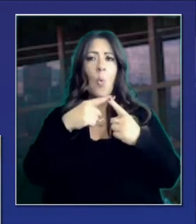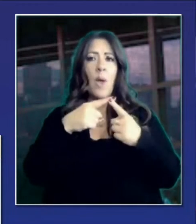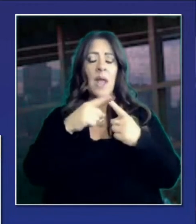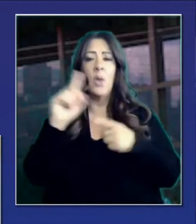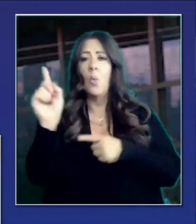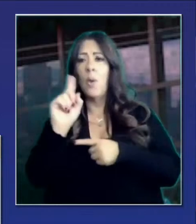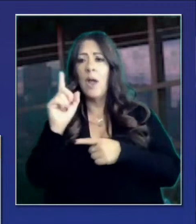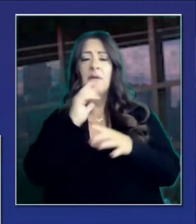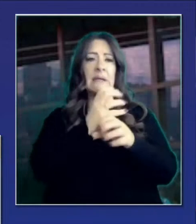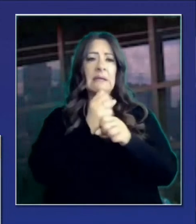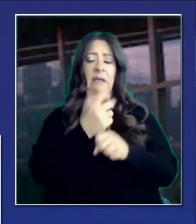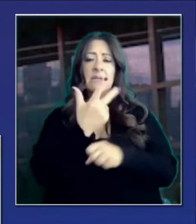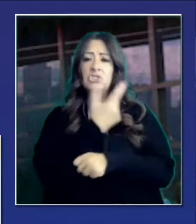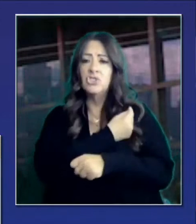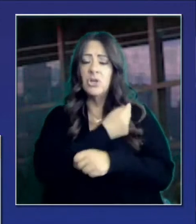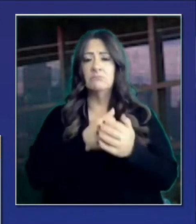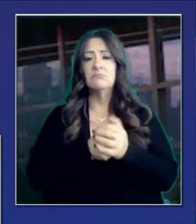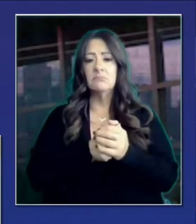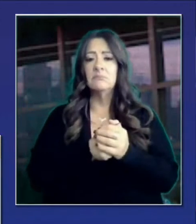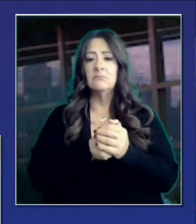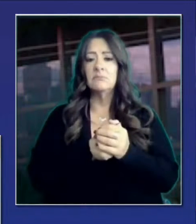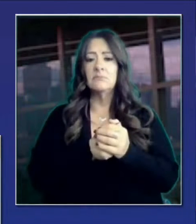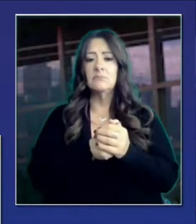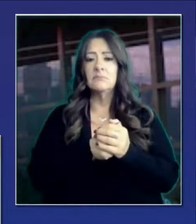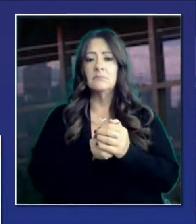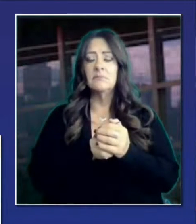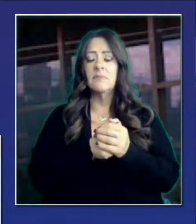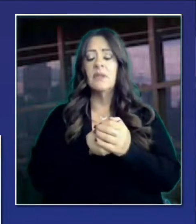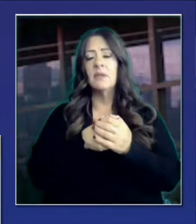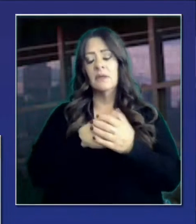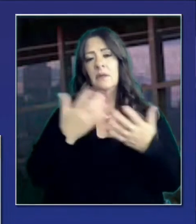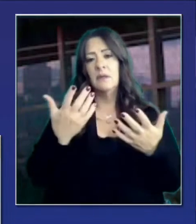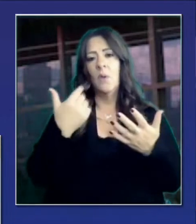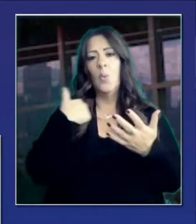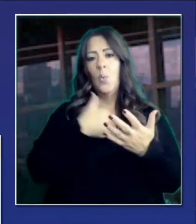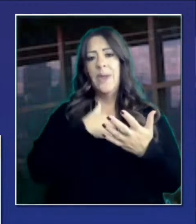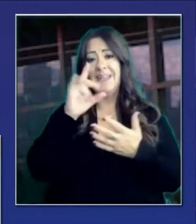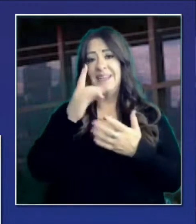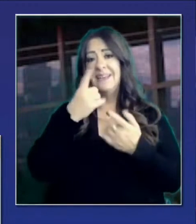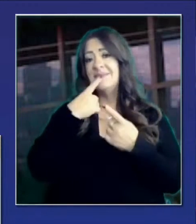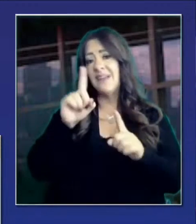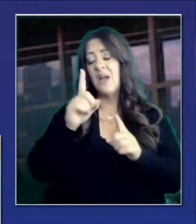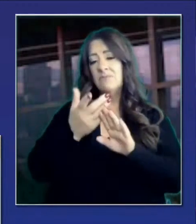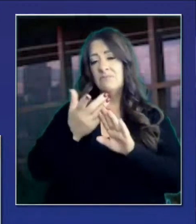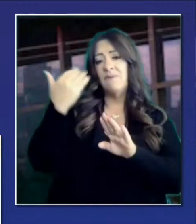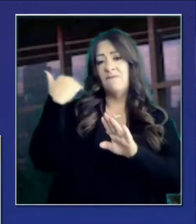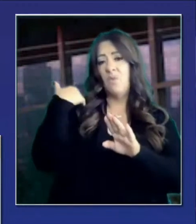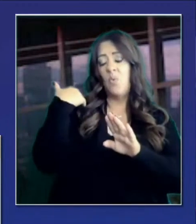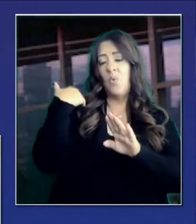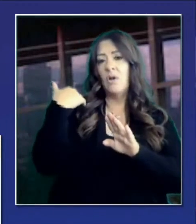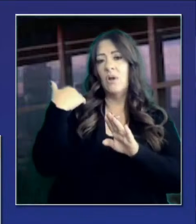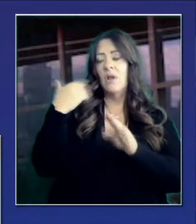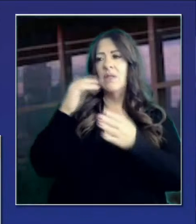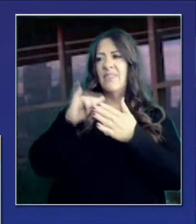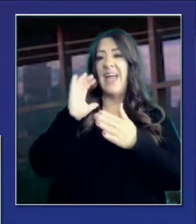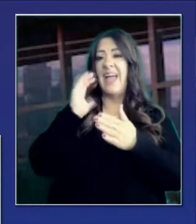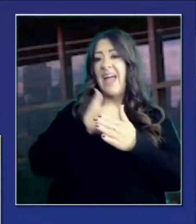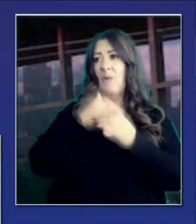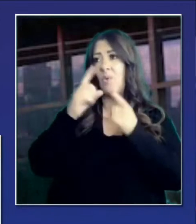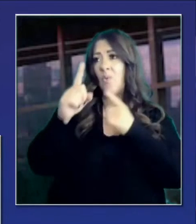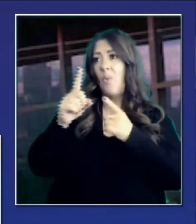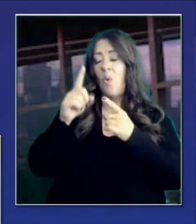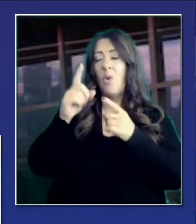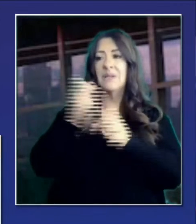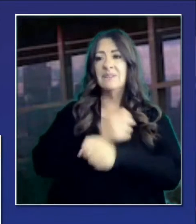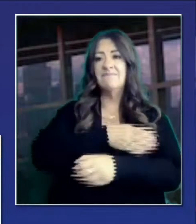we are announcing here is a standardization information database. We announced it a few weeks ago that we were going to get it done by the end of